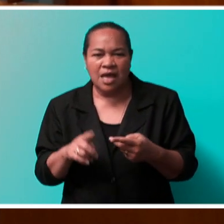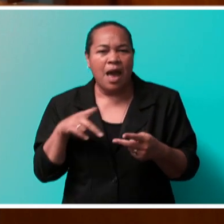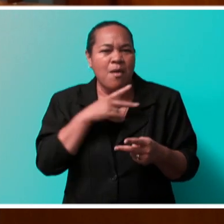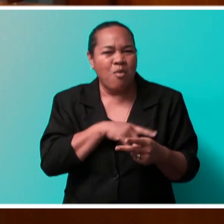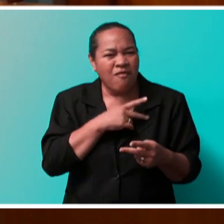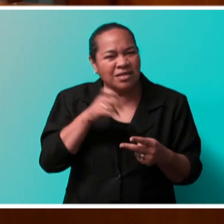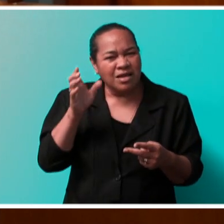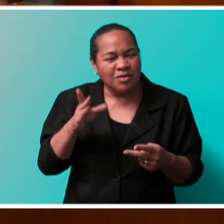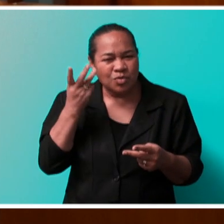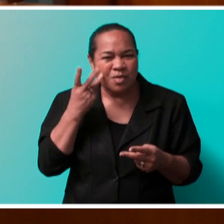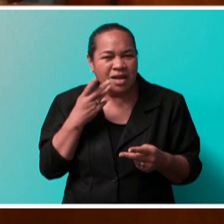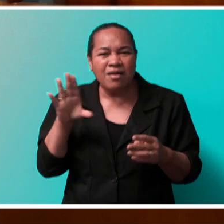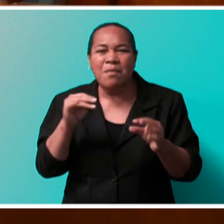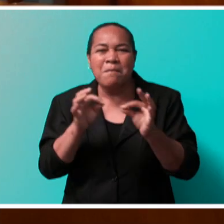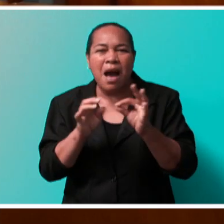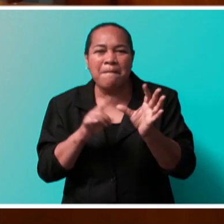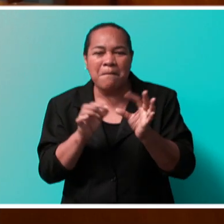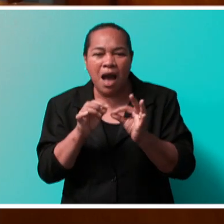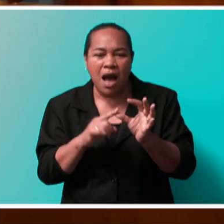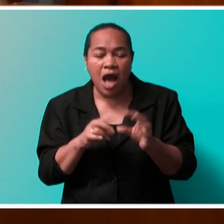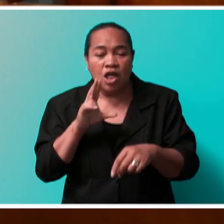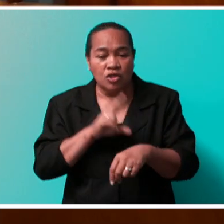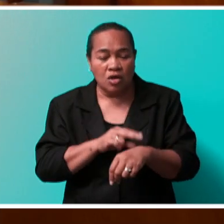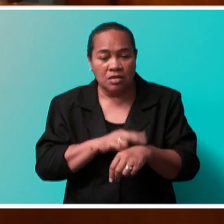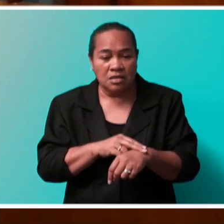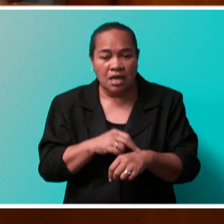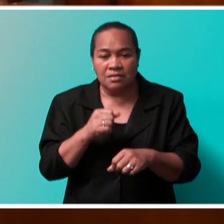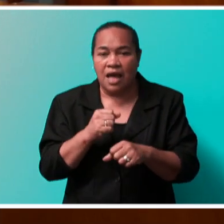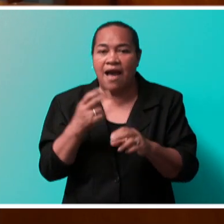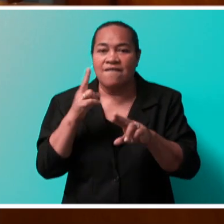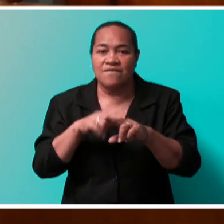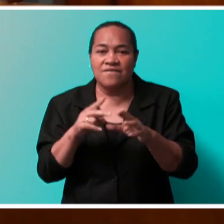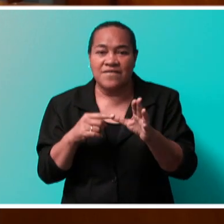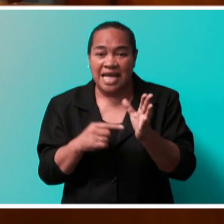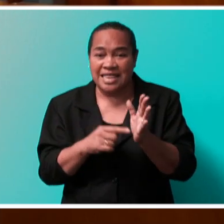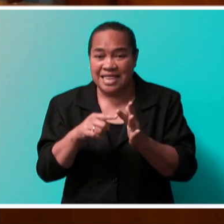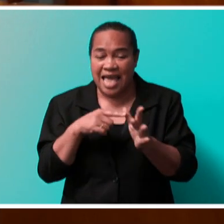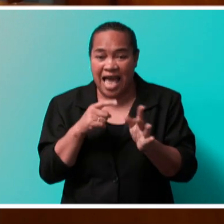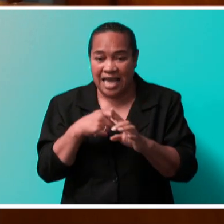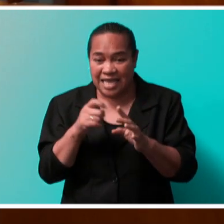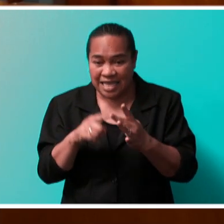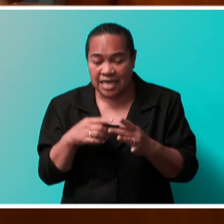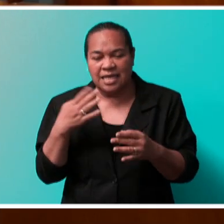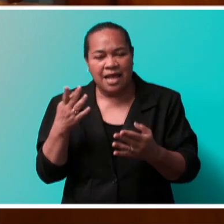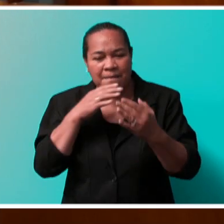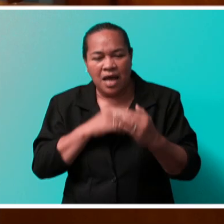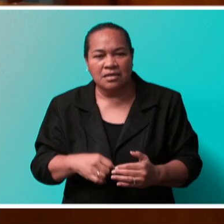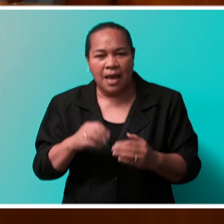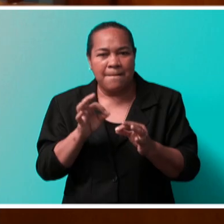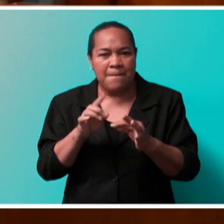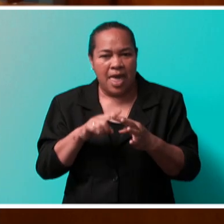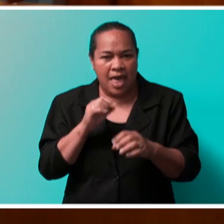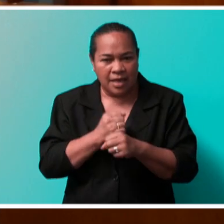Nambombo Bamba, Dr. John Charles Fadiaki, Mr. Conway Bagg, Dr.